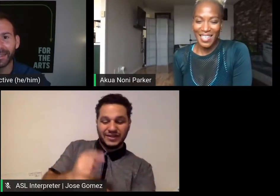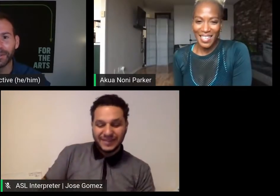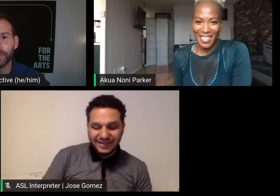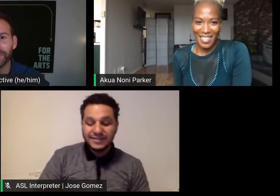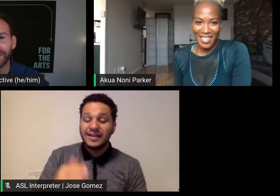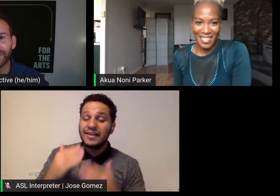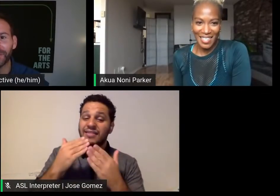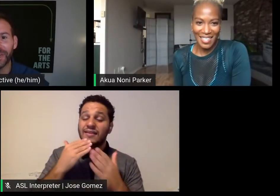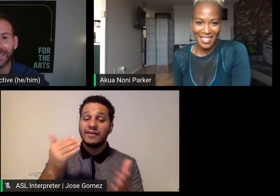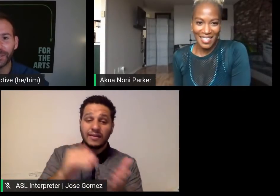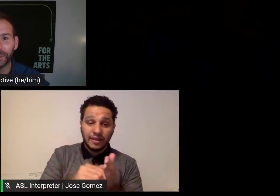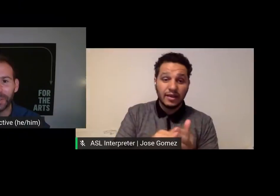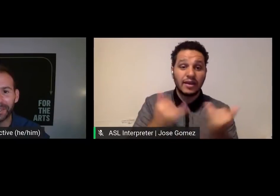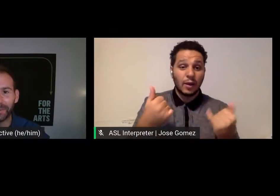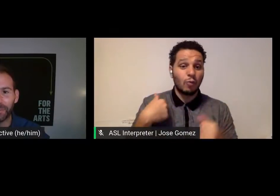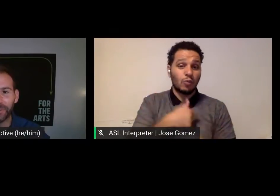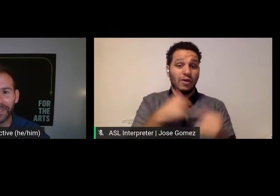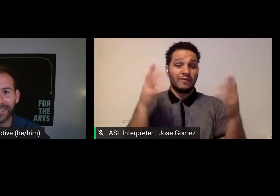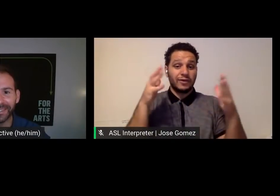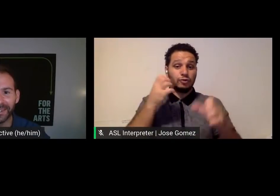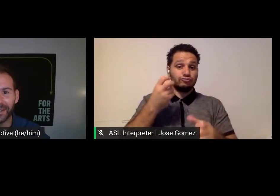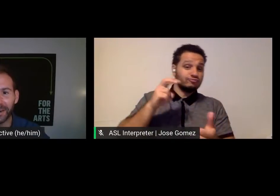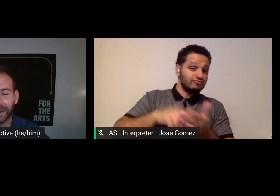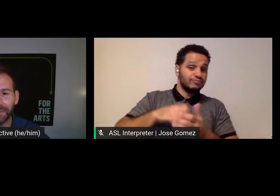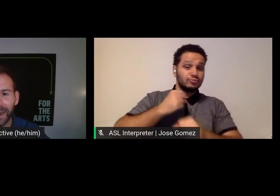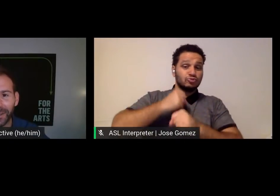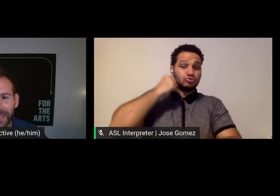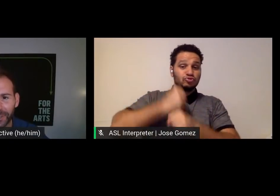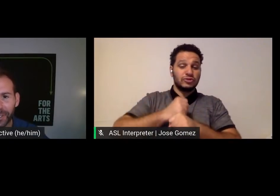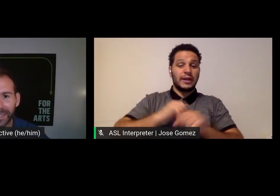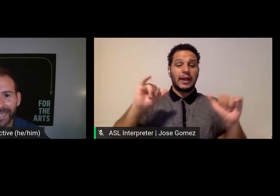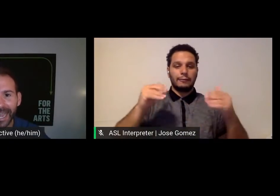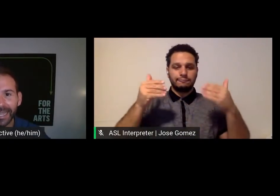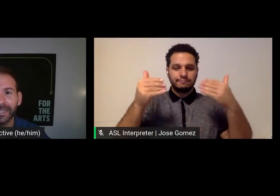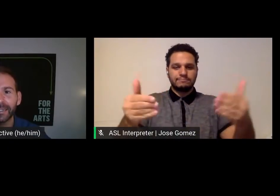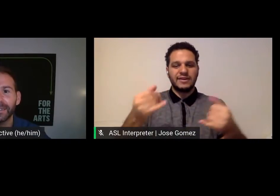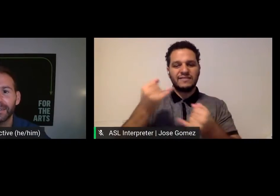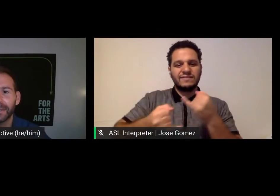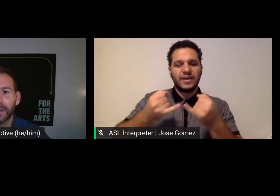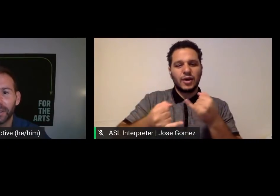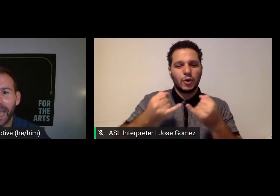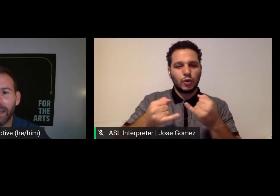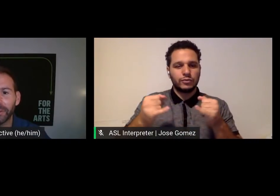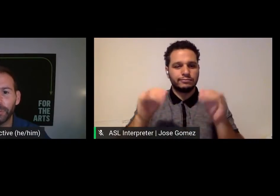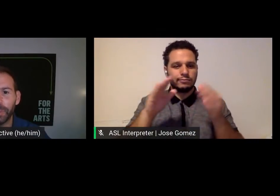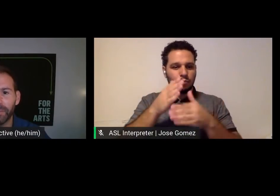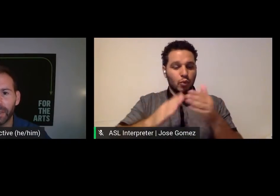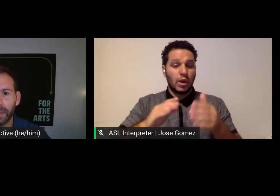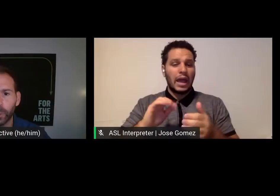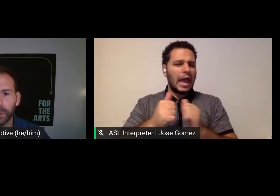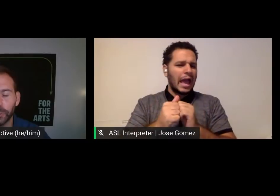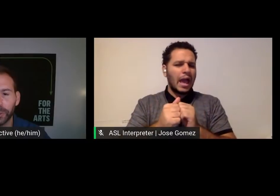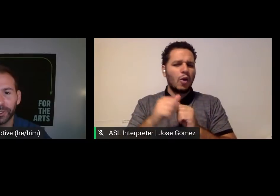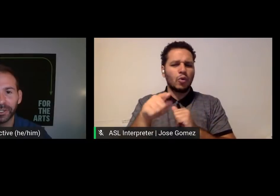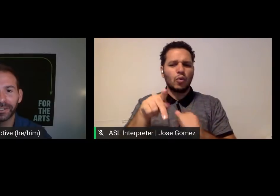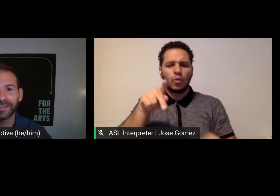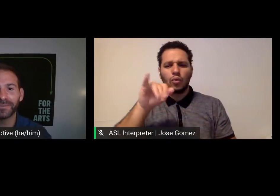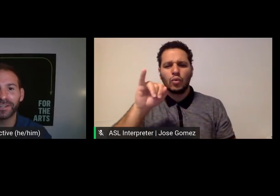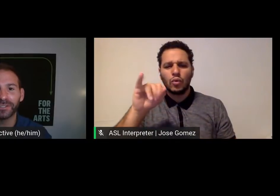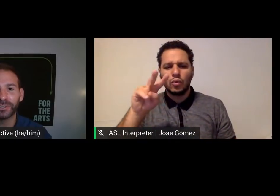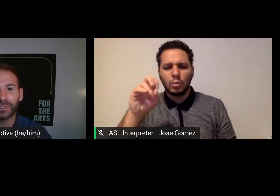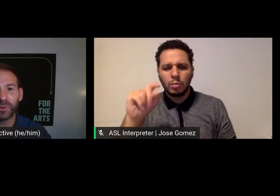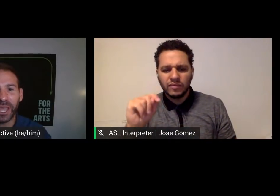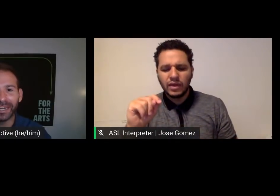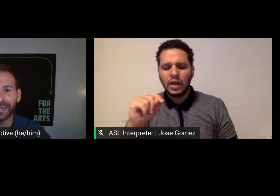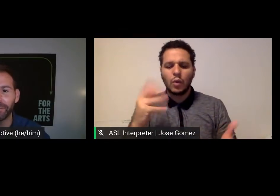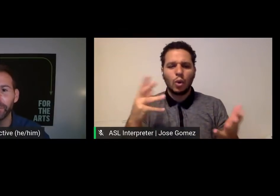again. Now that we've stretched, we can move into our final session of the day, called How Did You Pivot and What Did You Learn? This